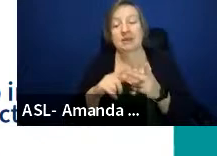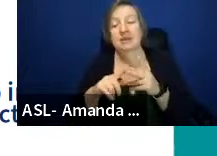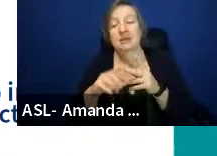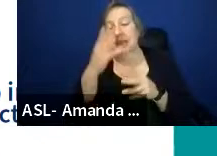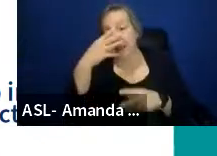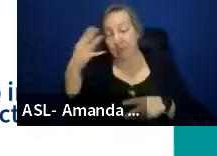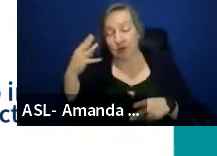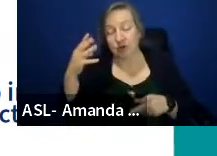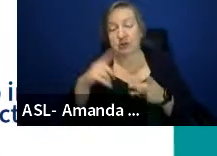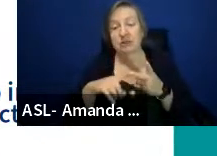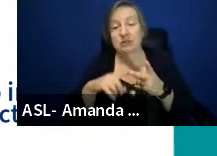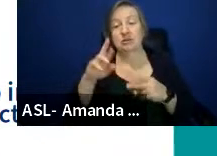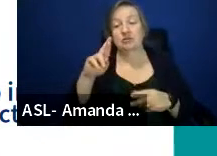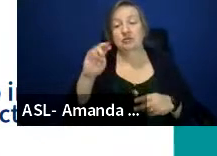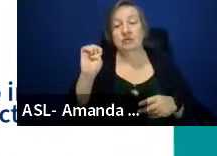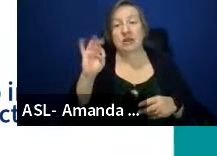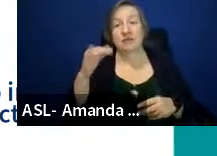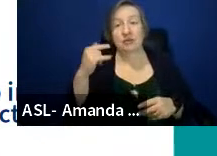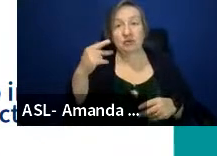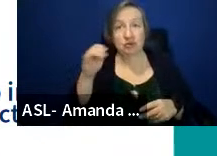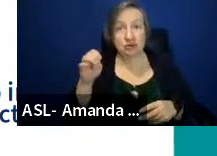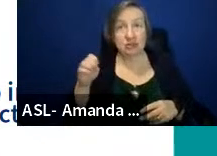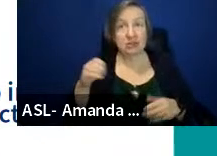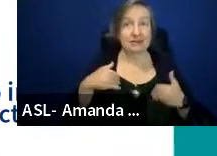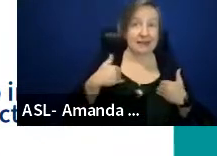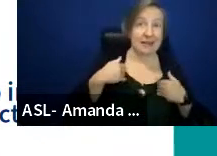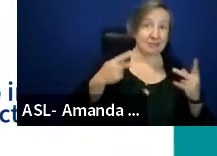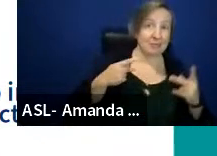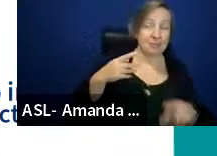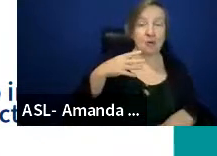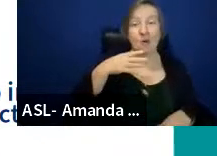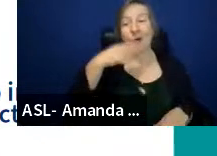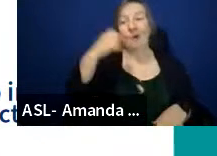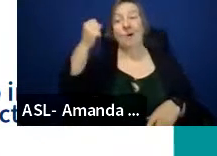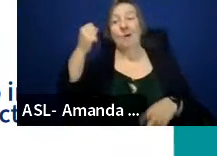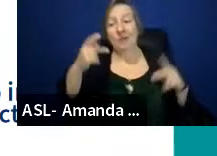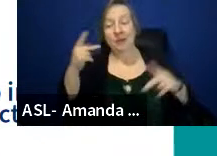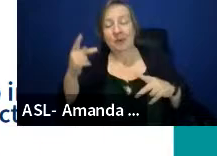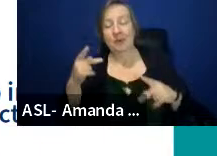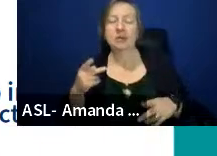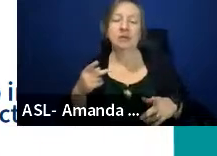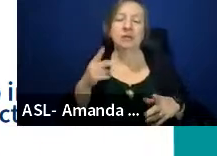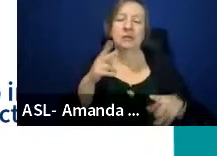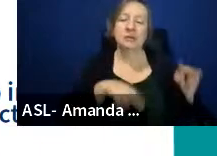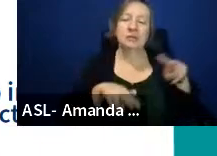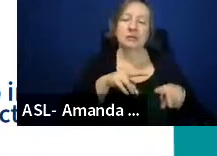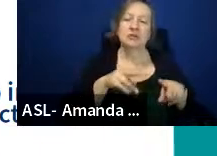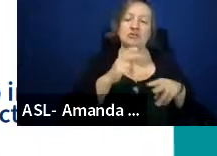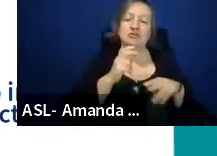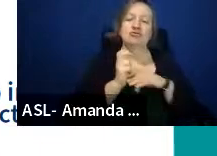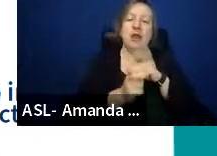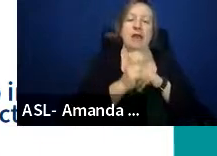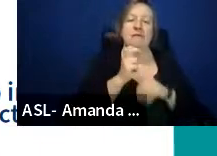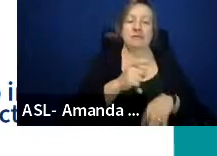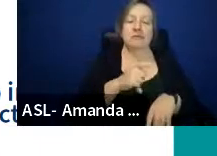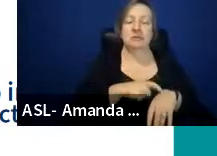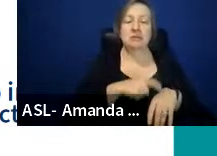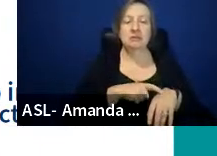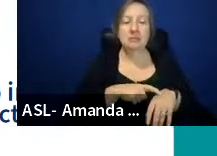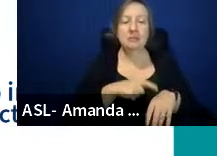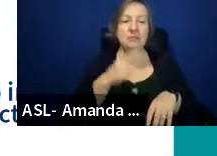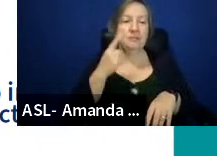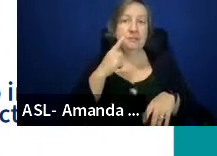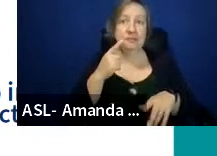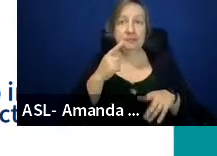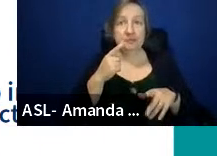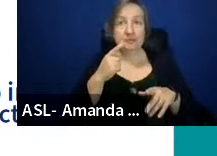people and older adults. The equity analysis looked at the impact of travel time due to increased access to high-capacity transit